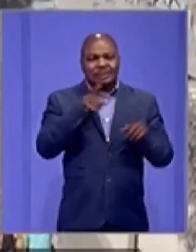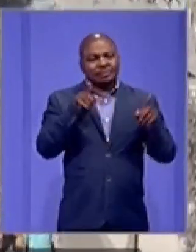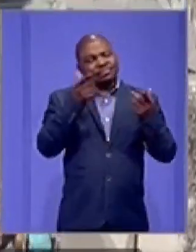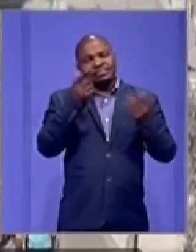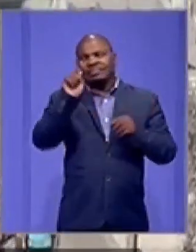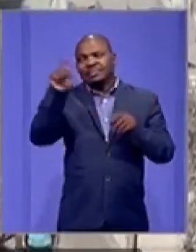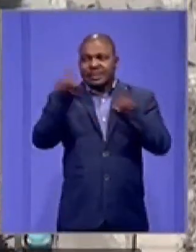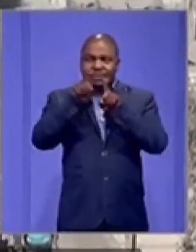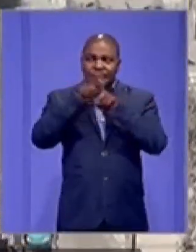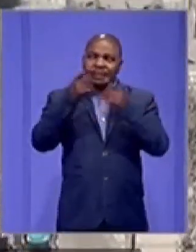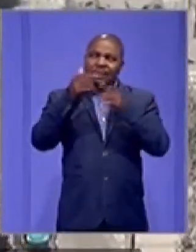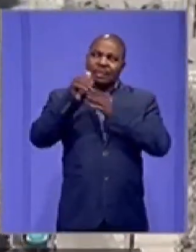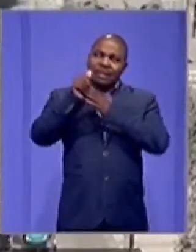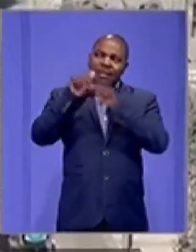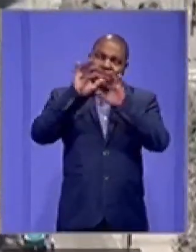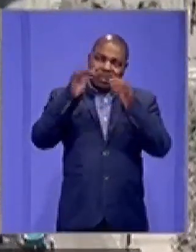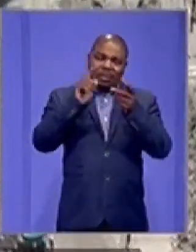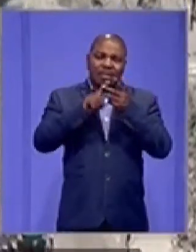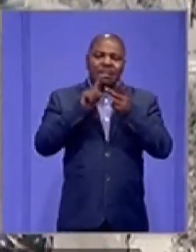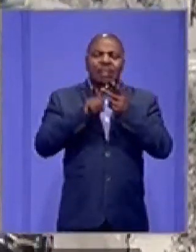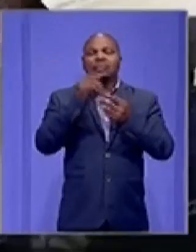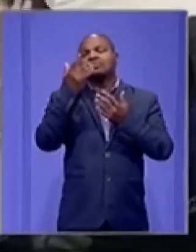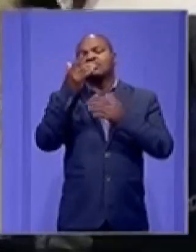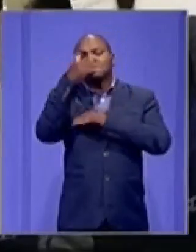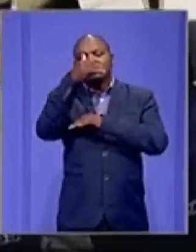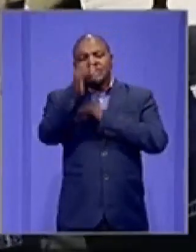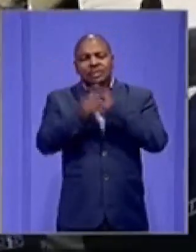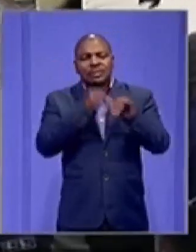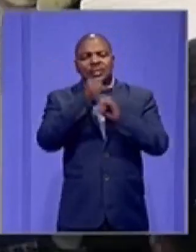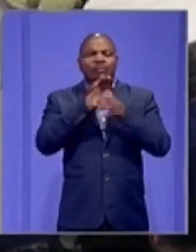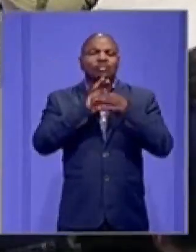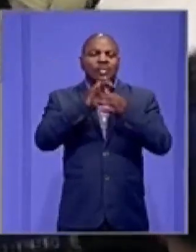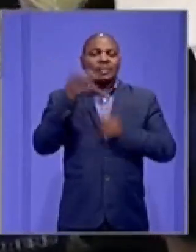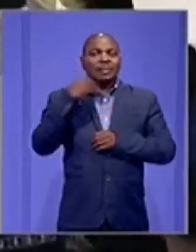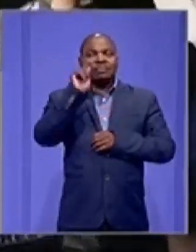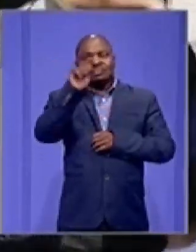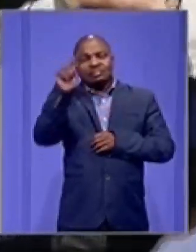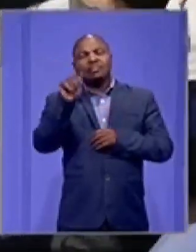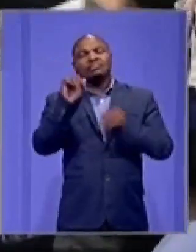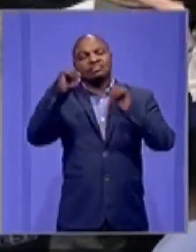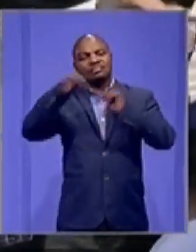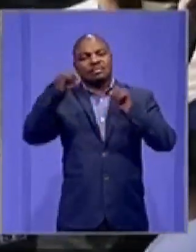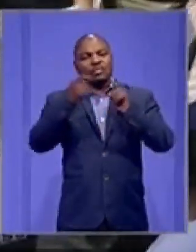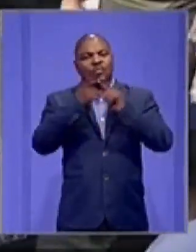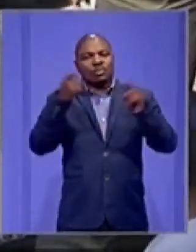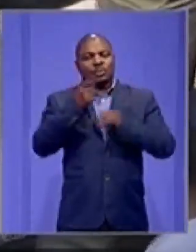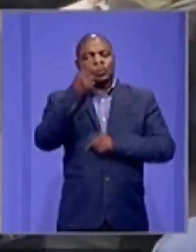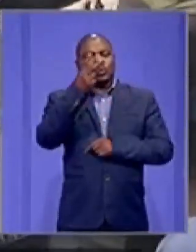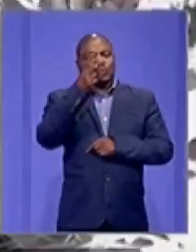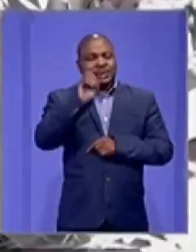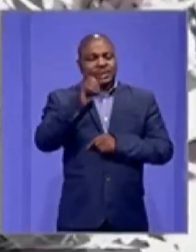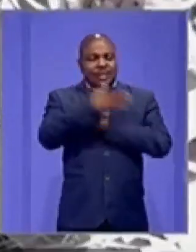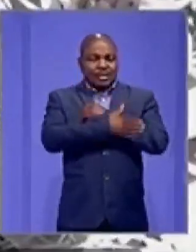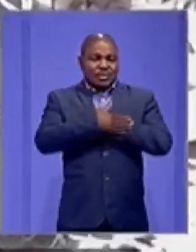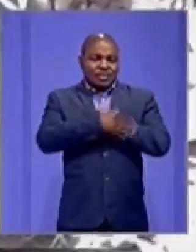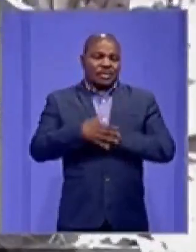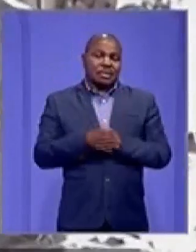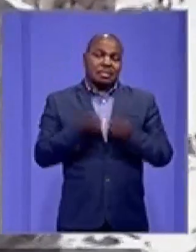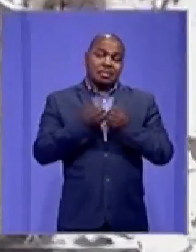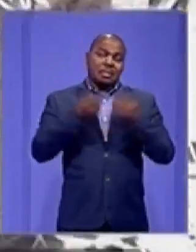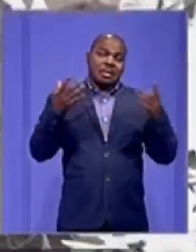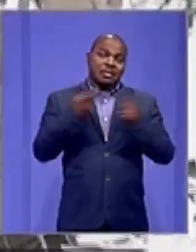tee le baetapele ba bangwe le ditona tša dinaga tša merero ya ntle go tšwa dinageng tše 20, bontši ke bao ba